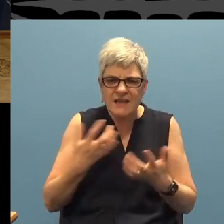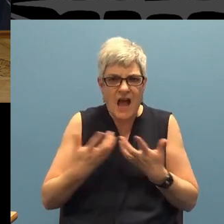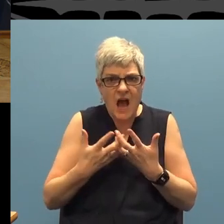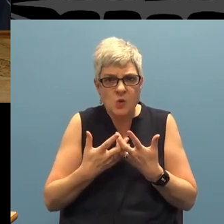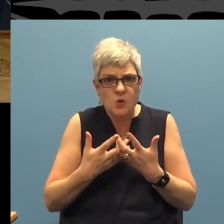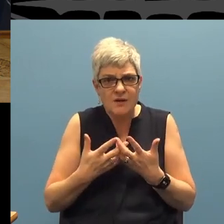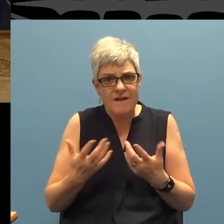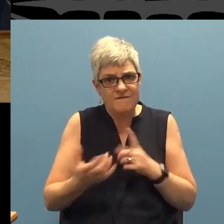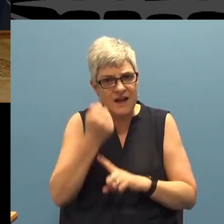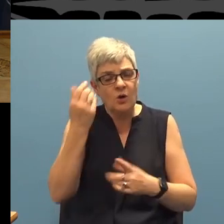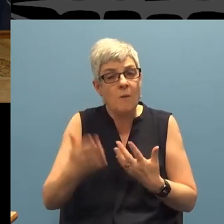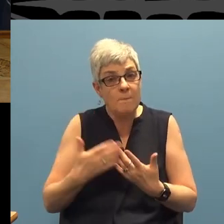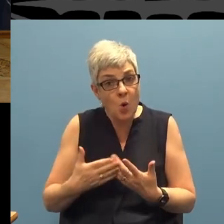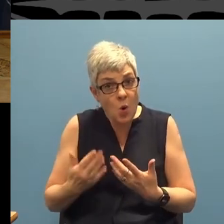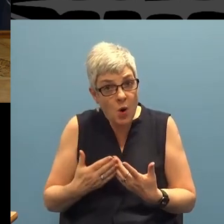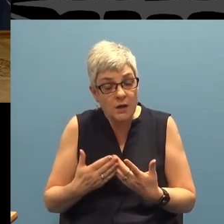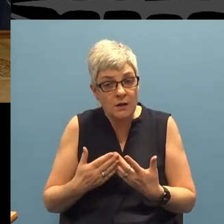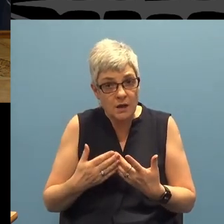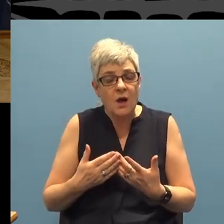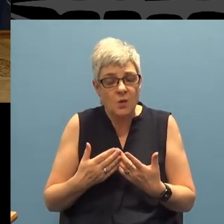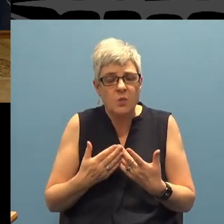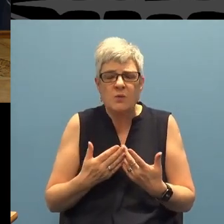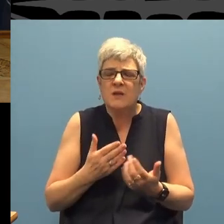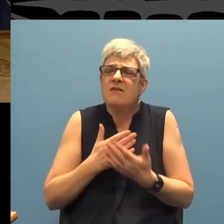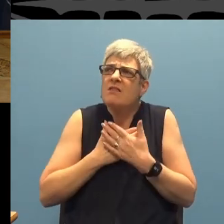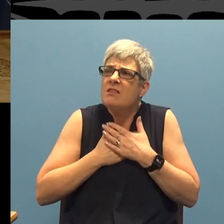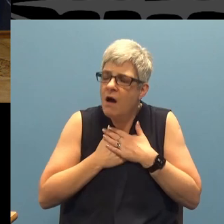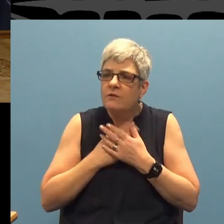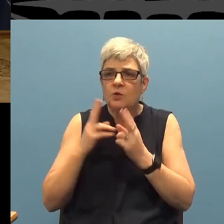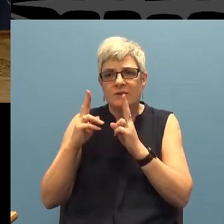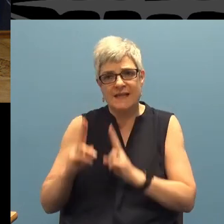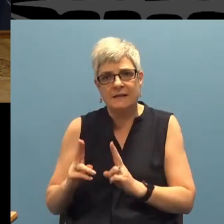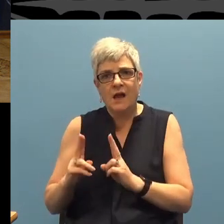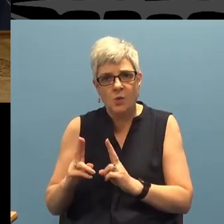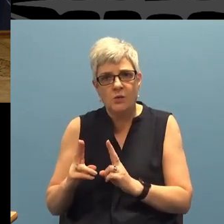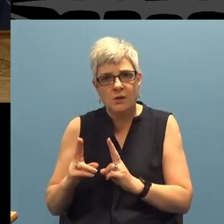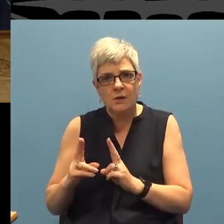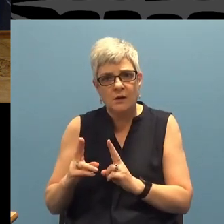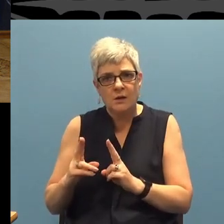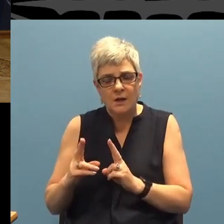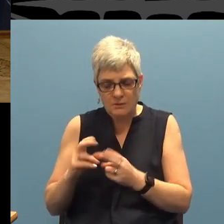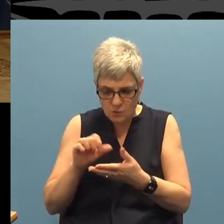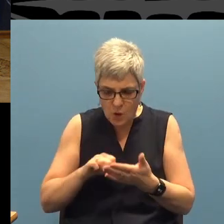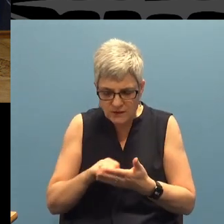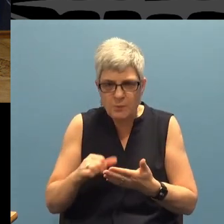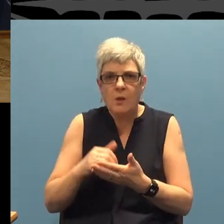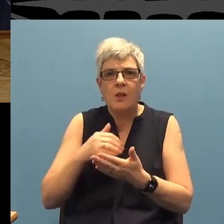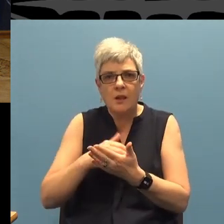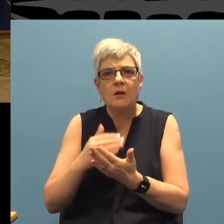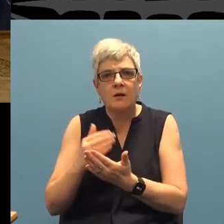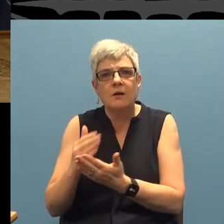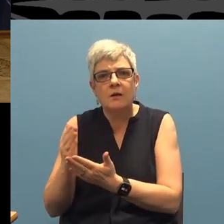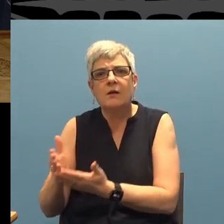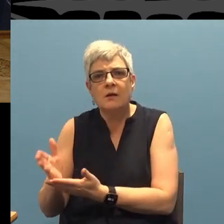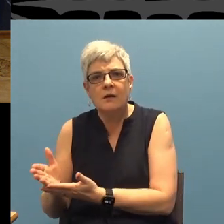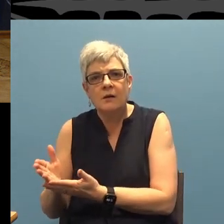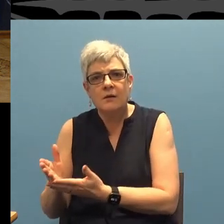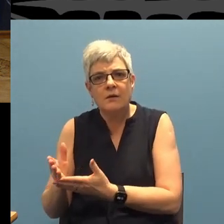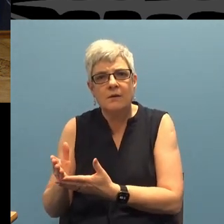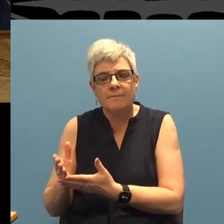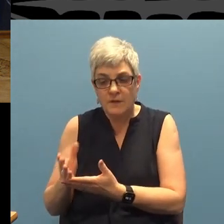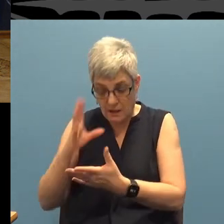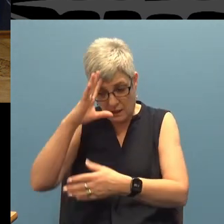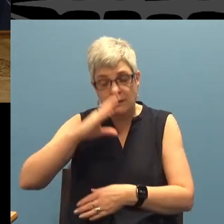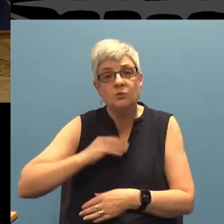We would be willing to love to sit down and read a gospel section by section, bit by bit with someone. Let us